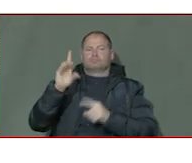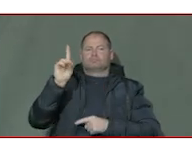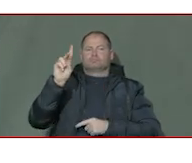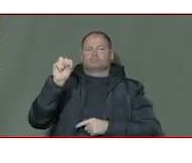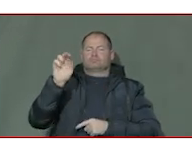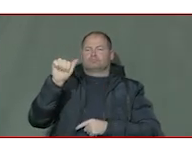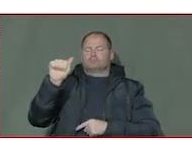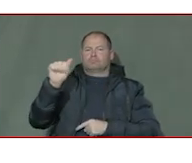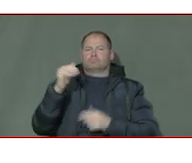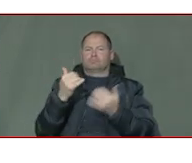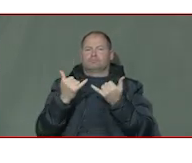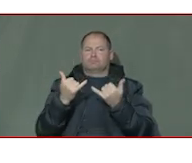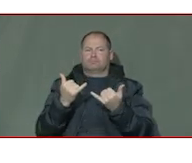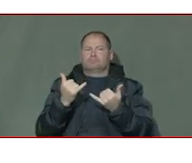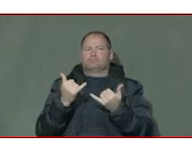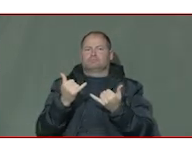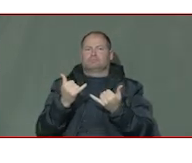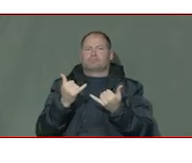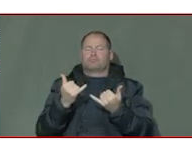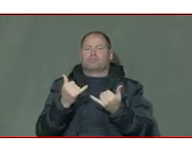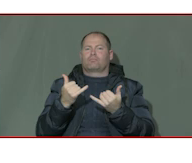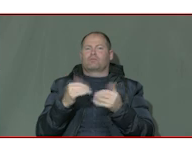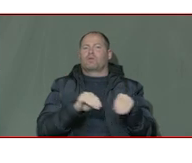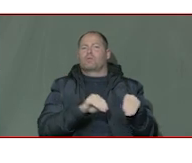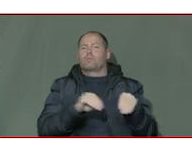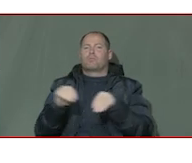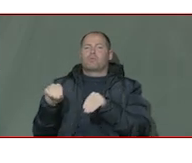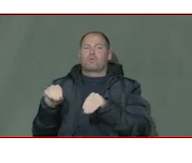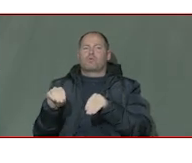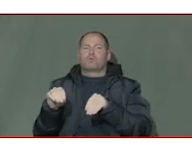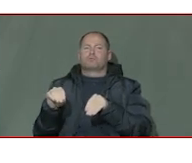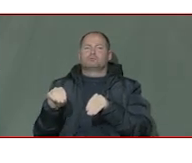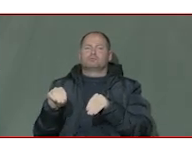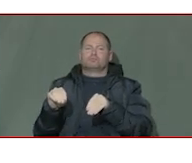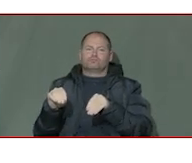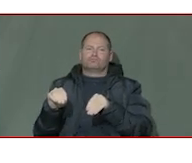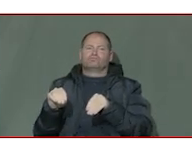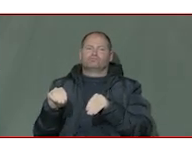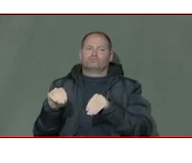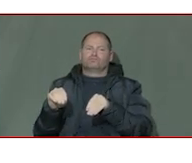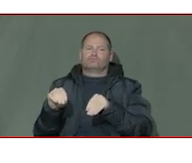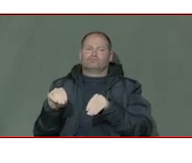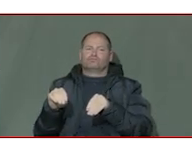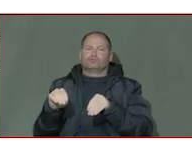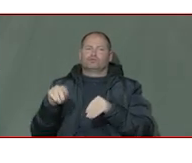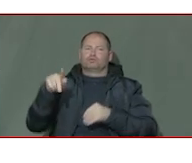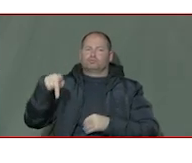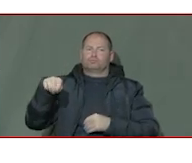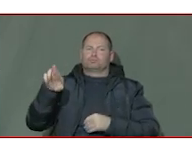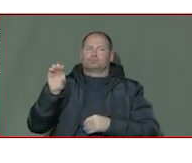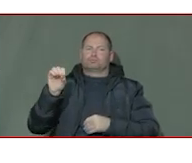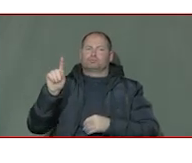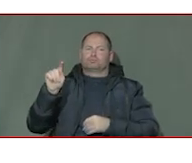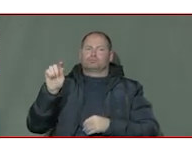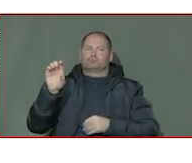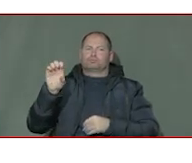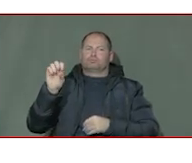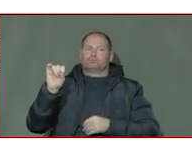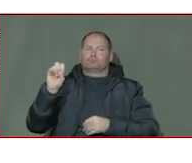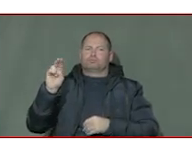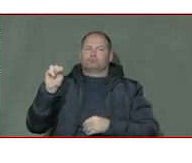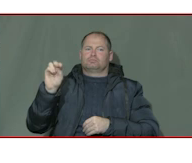it and takes it to the what? To the ribosomes. So we must know the role of